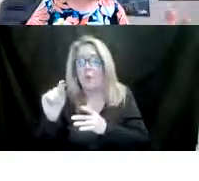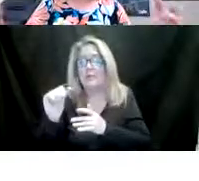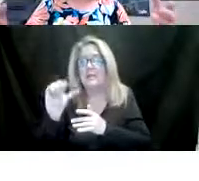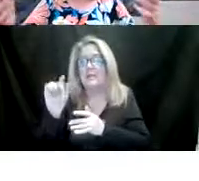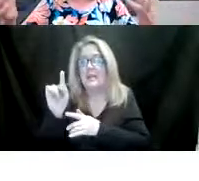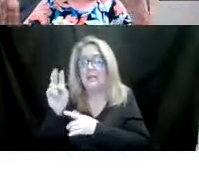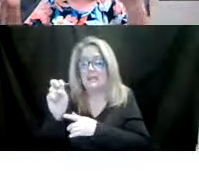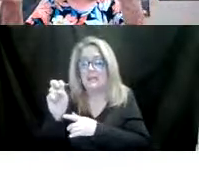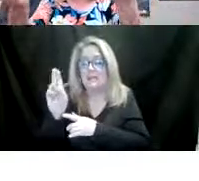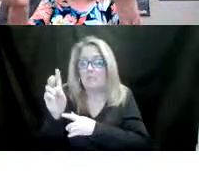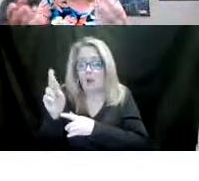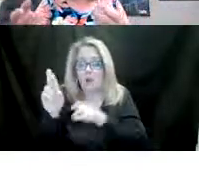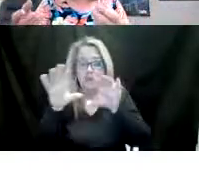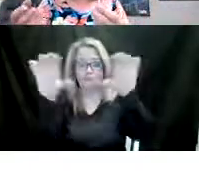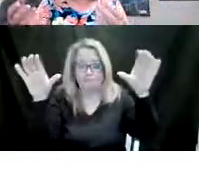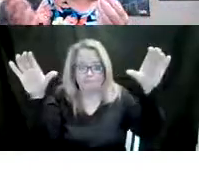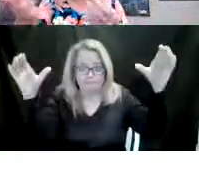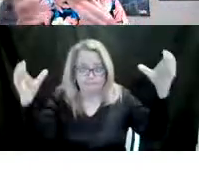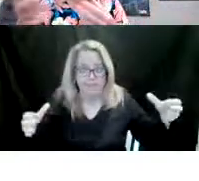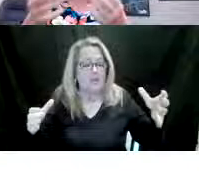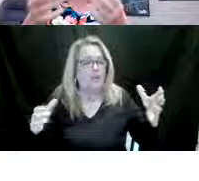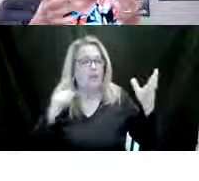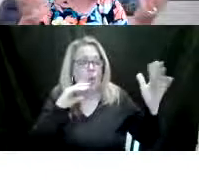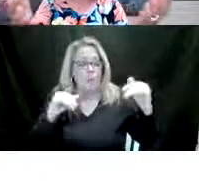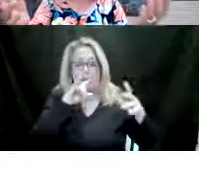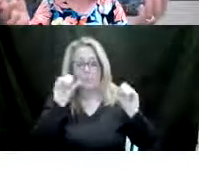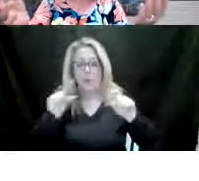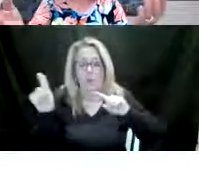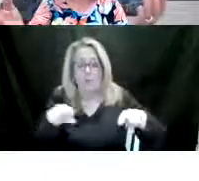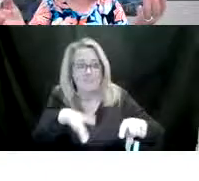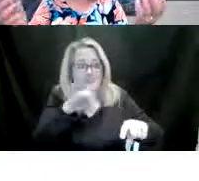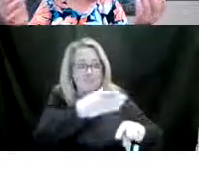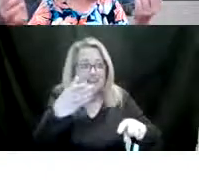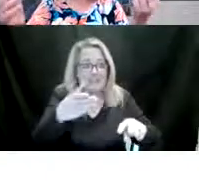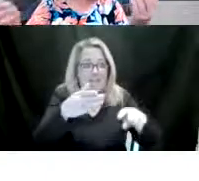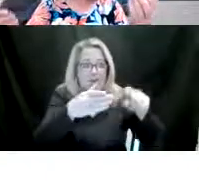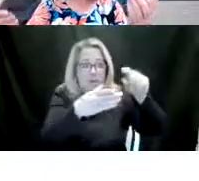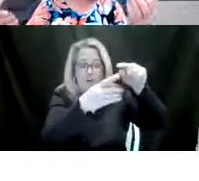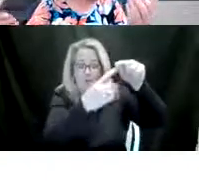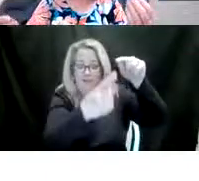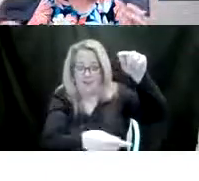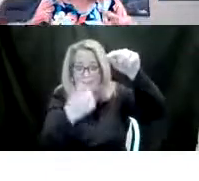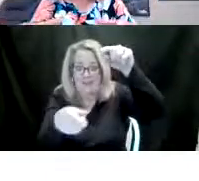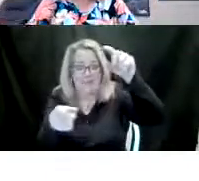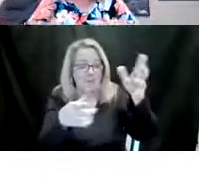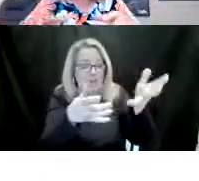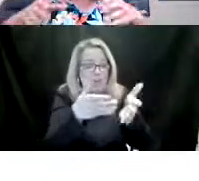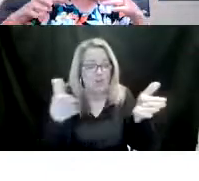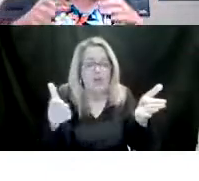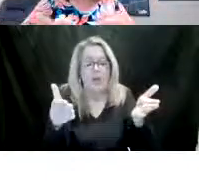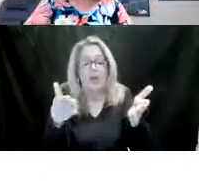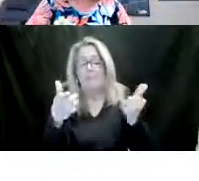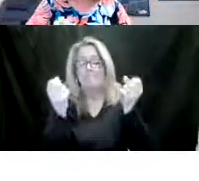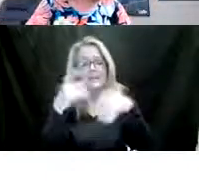make it, and you are hoping that children will come and find the things that are there, many times if you start out